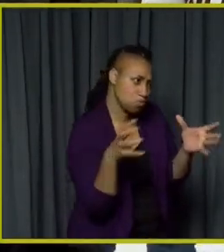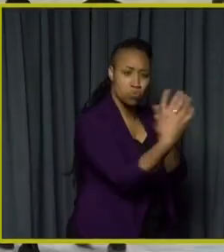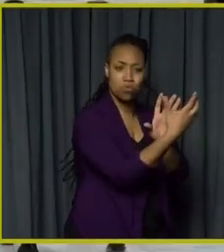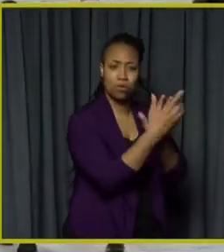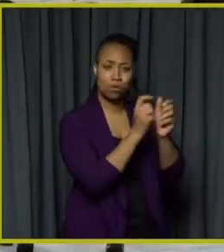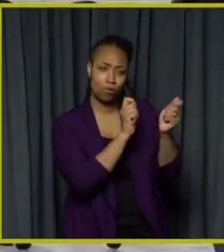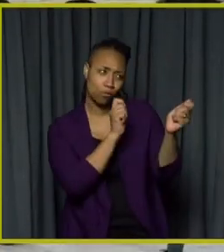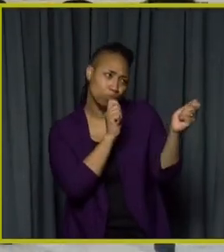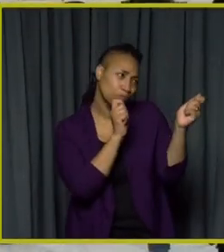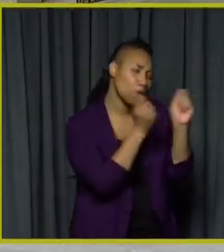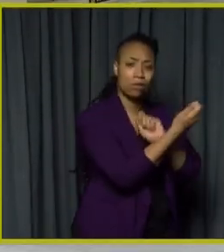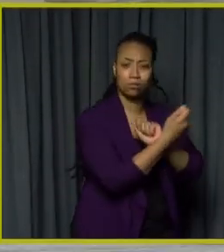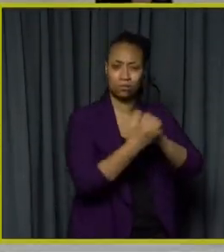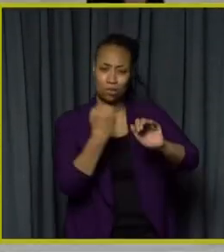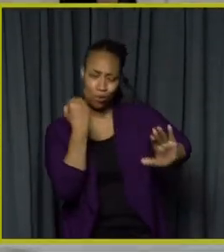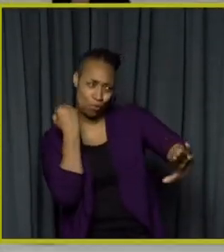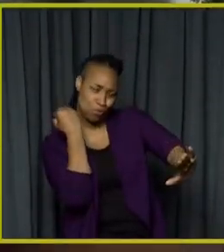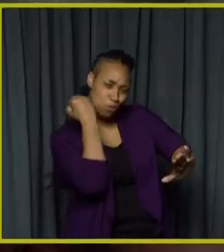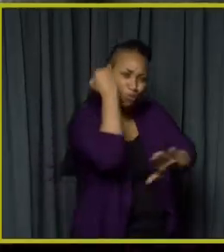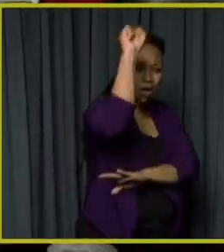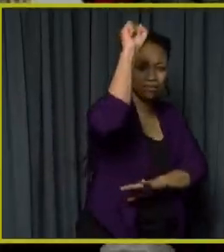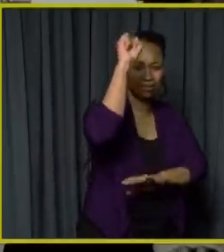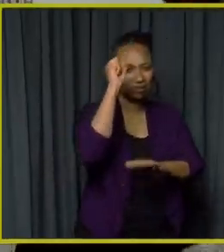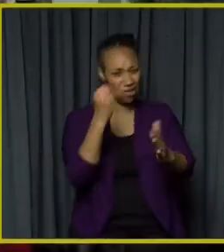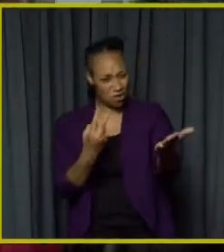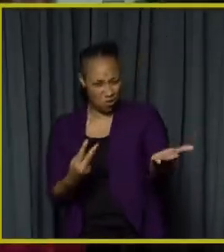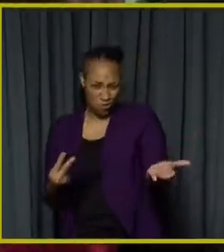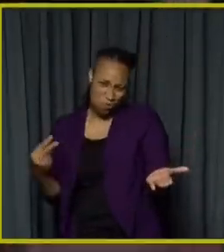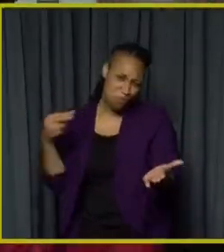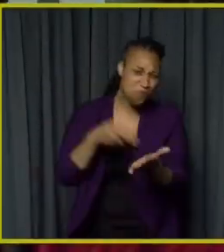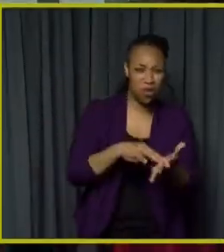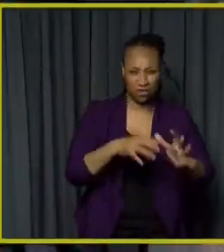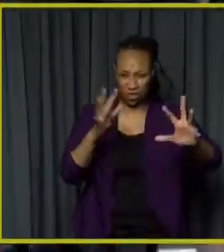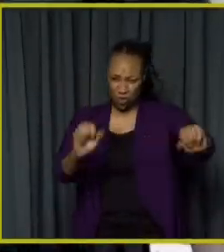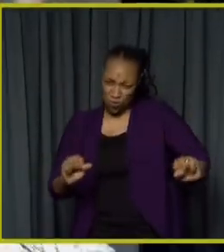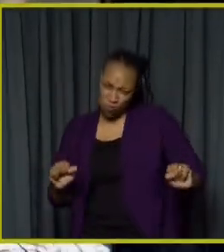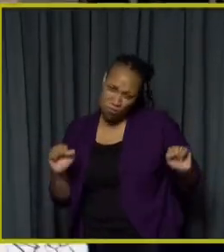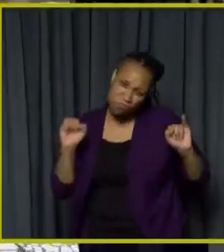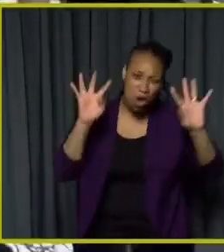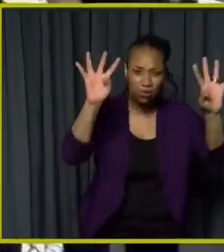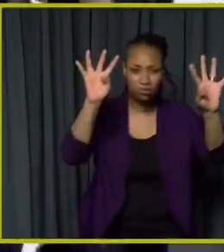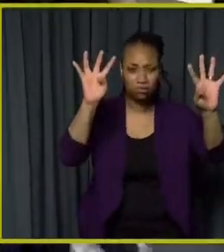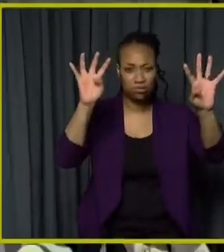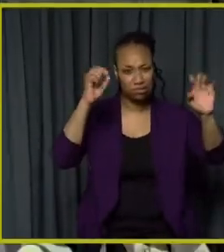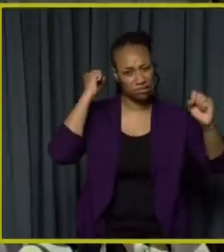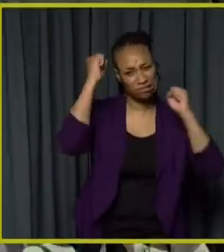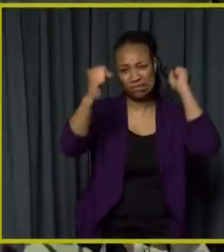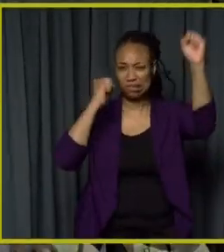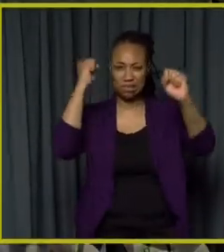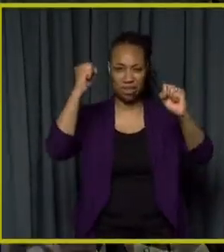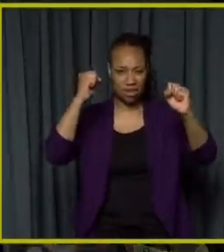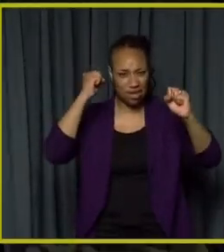Rise up. Rise up. Get up tomorrow and start the revolution.